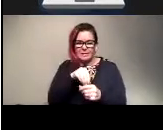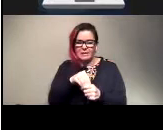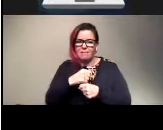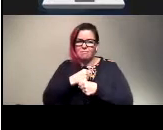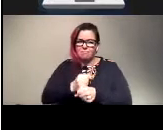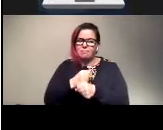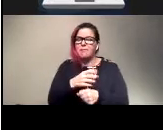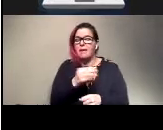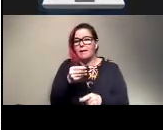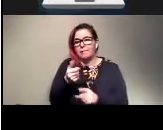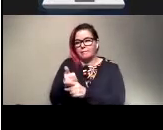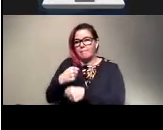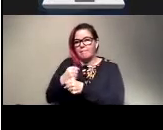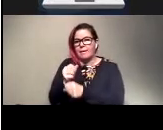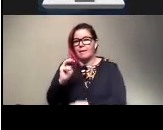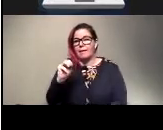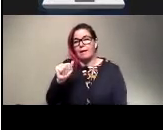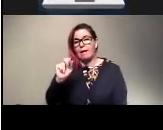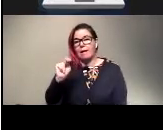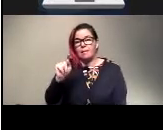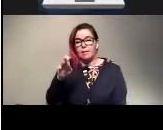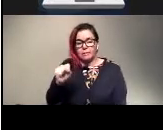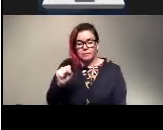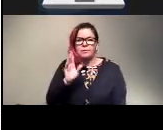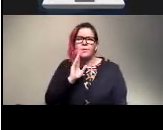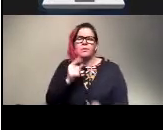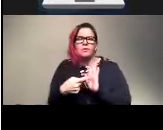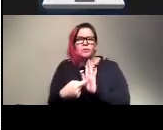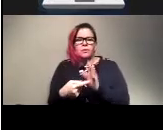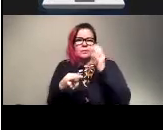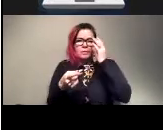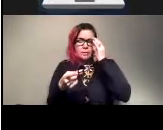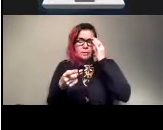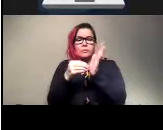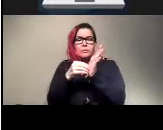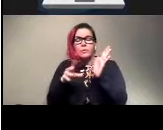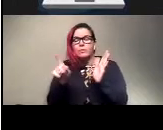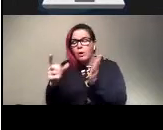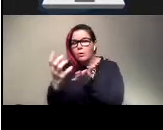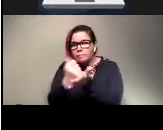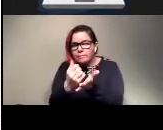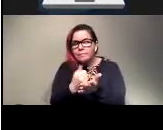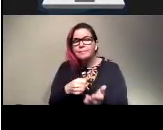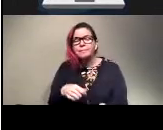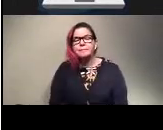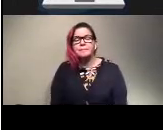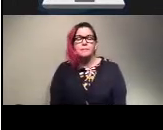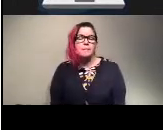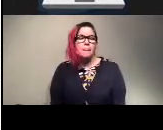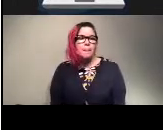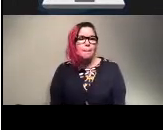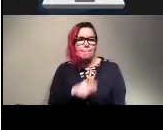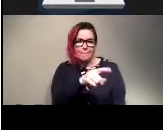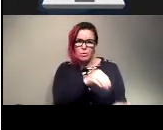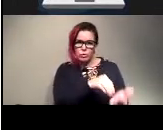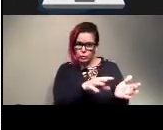antibiotics. And so this is showing students out collecting, the pointer, students out